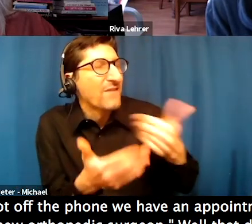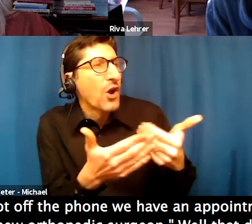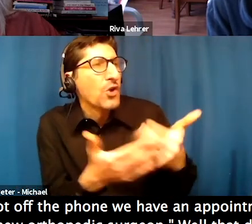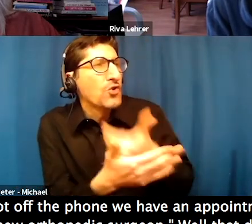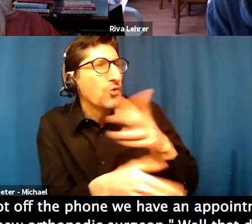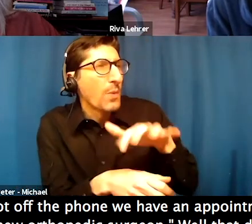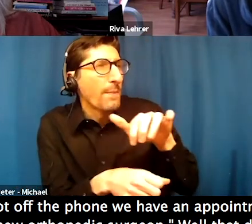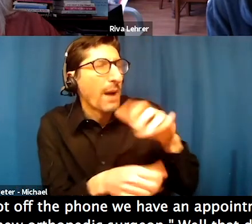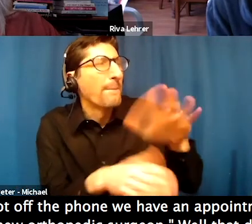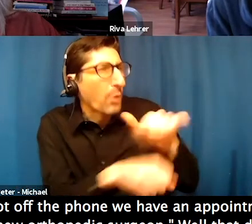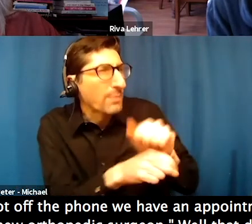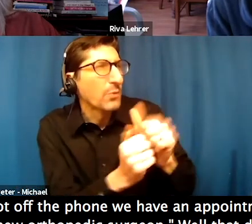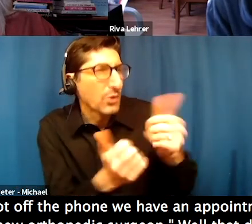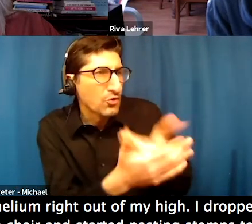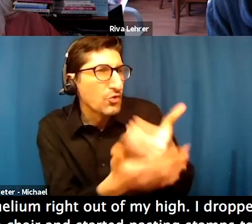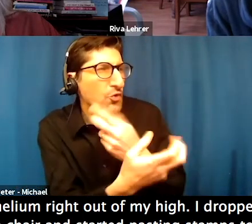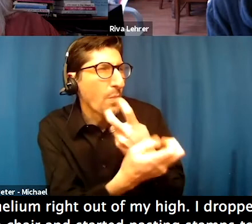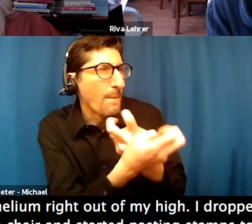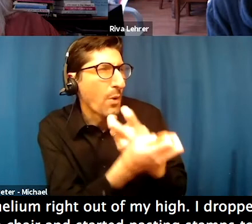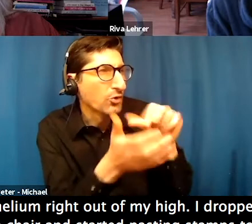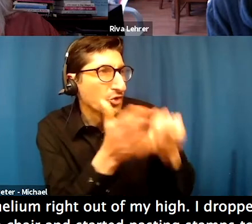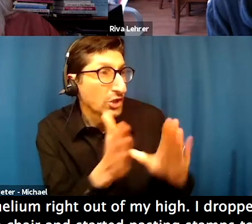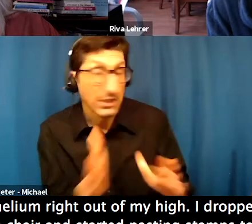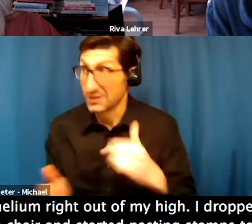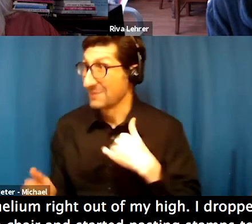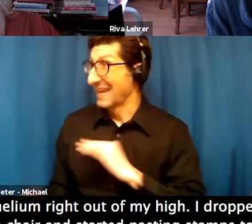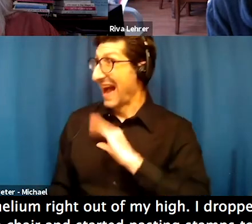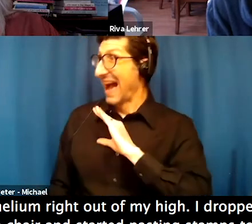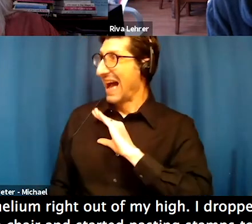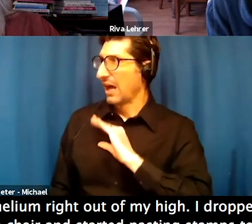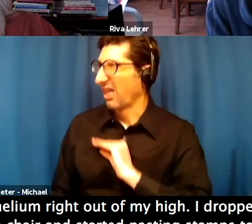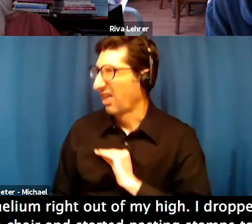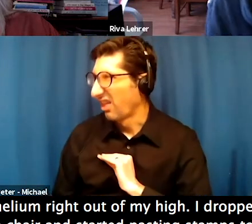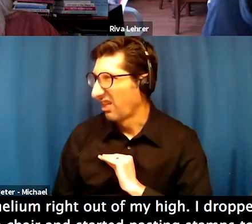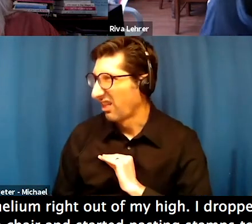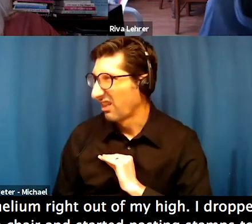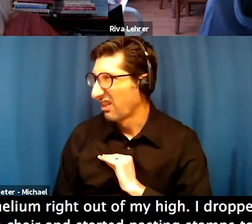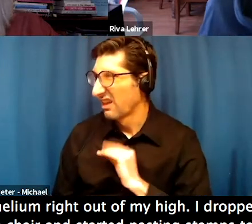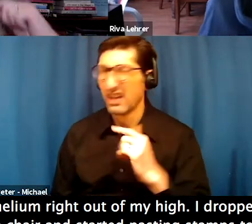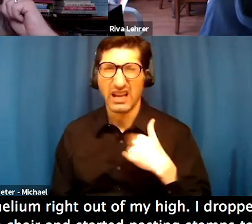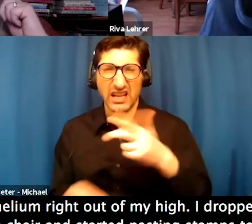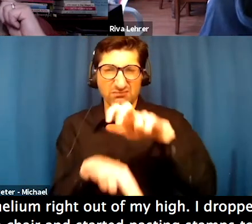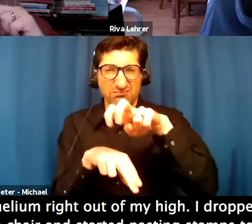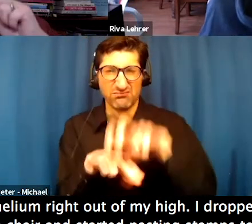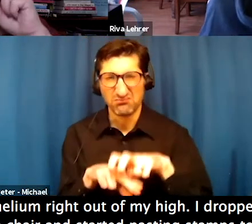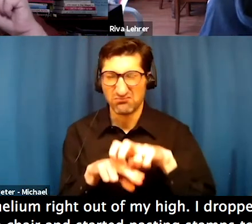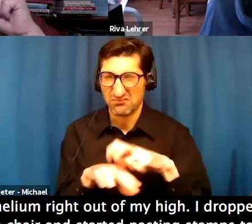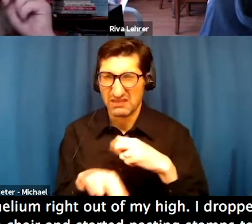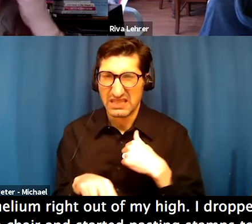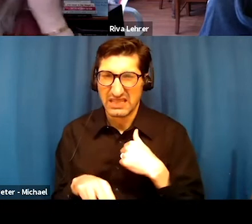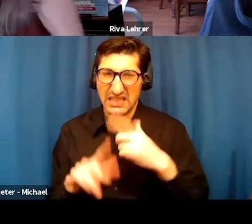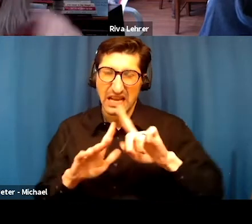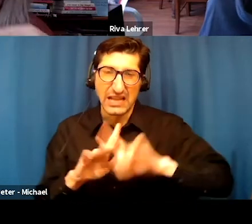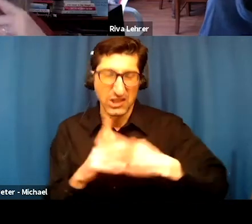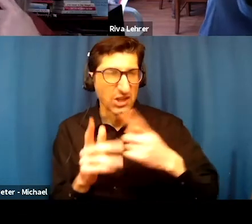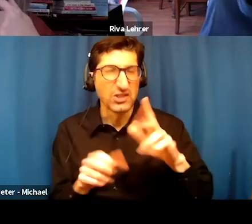surgeon. Well, that drained the helium right out of my high. I dropped into a chair and started pasting stamps